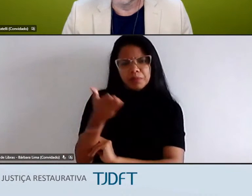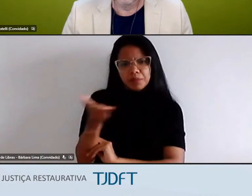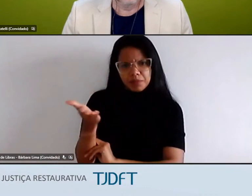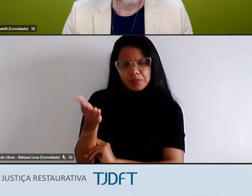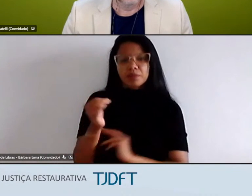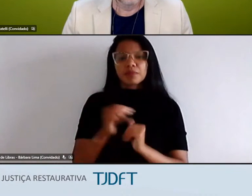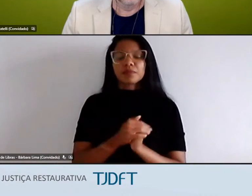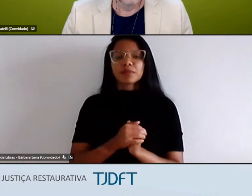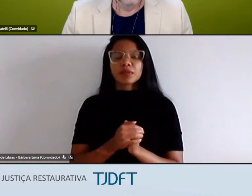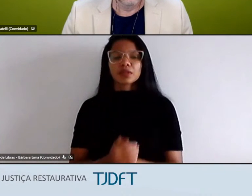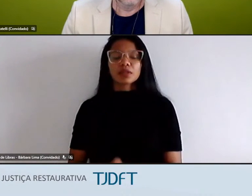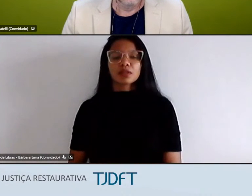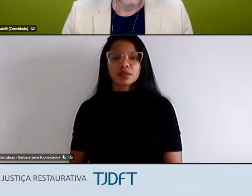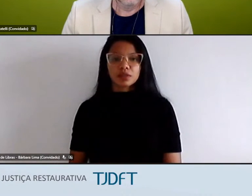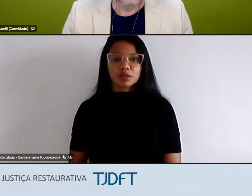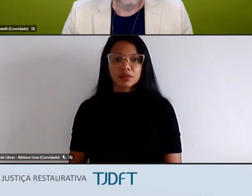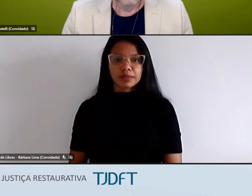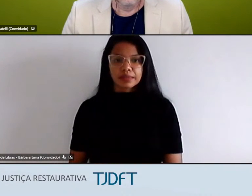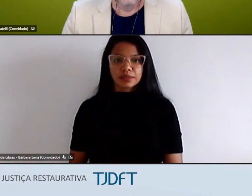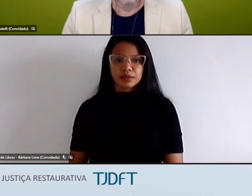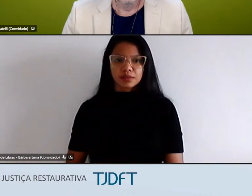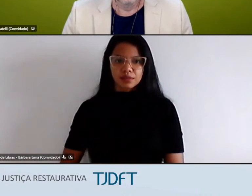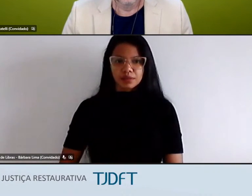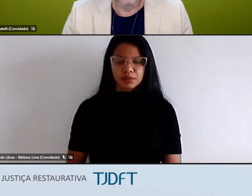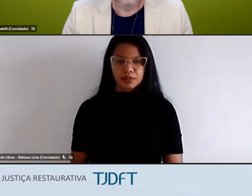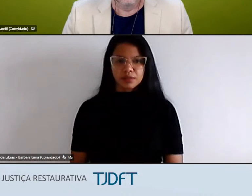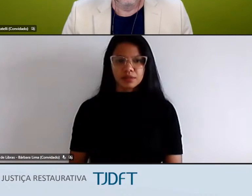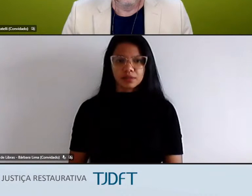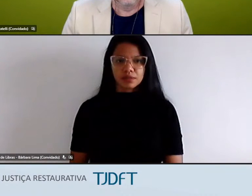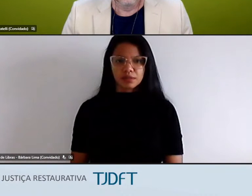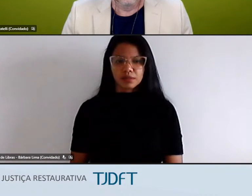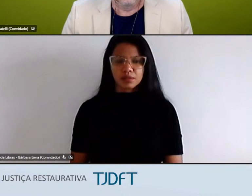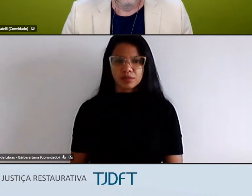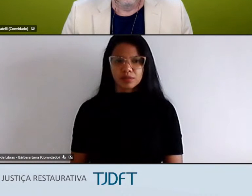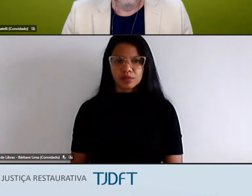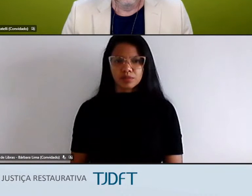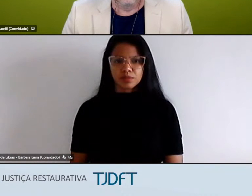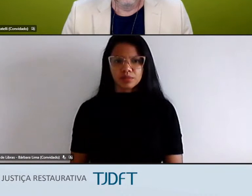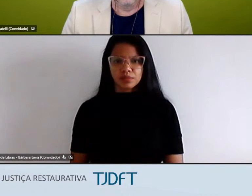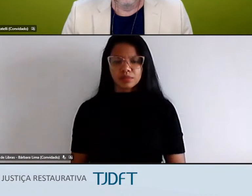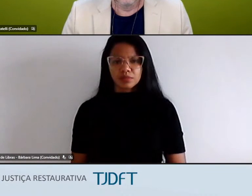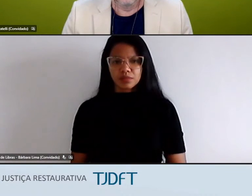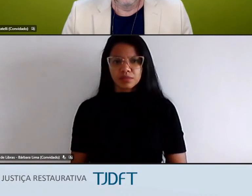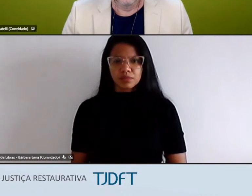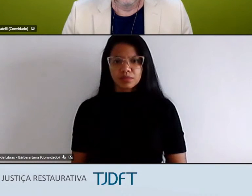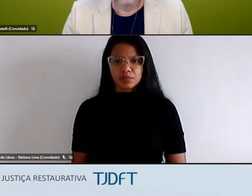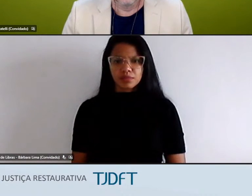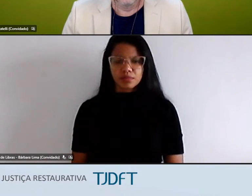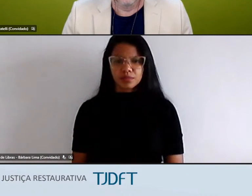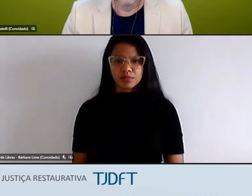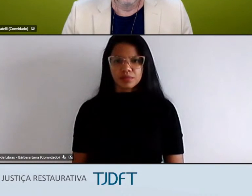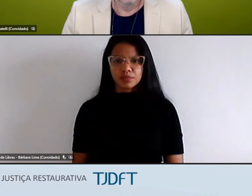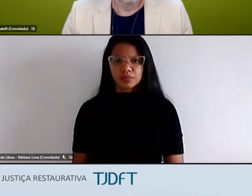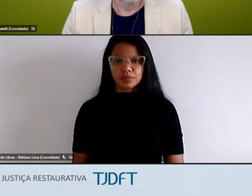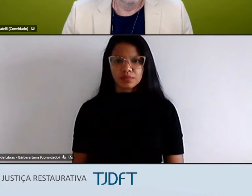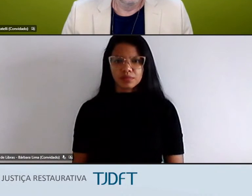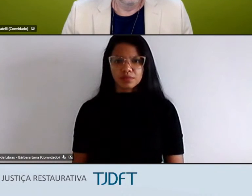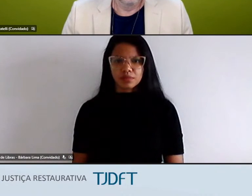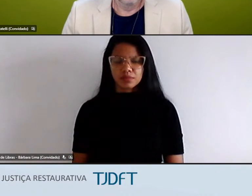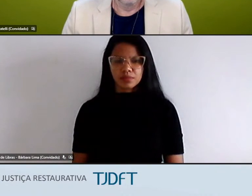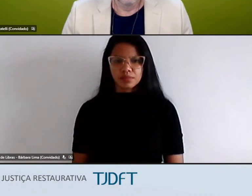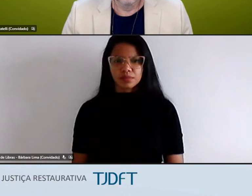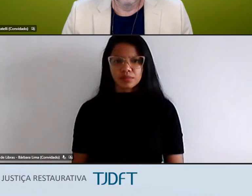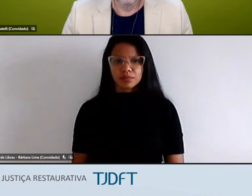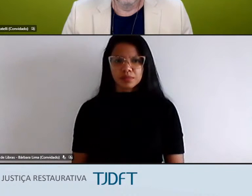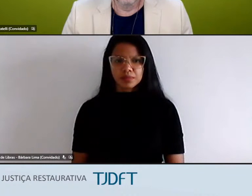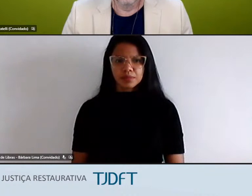of thousands of restorative conferences. Although there was some resistance to it to begin with, it is